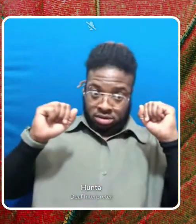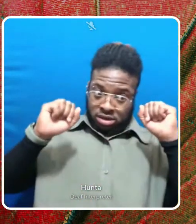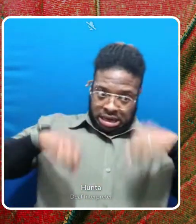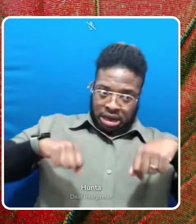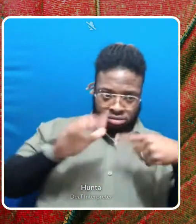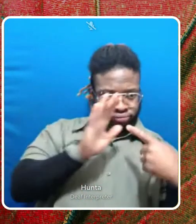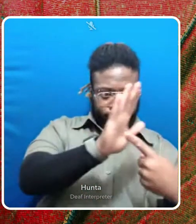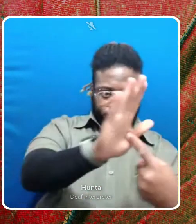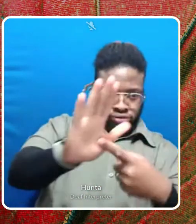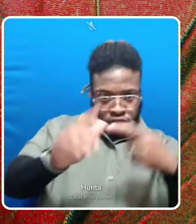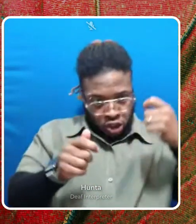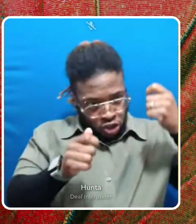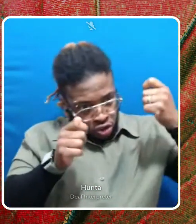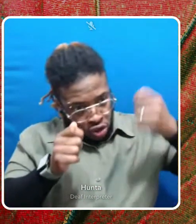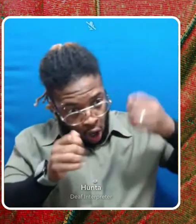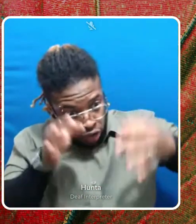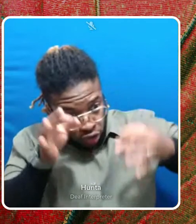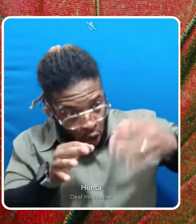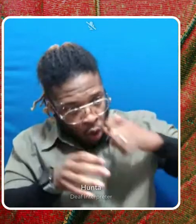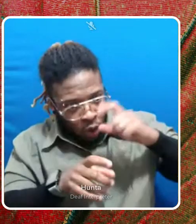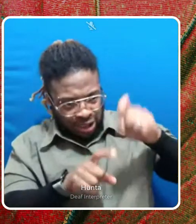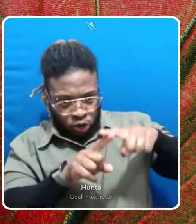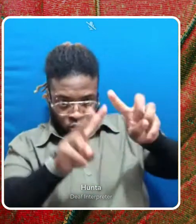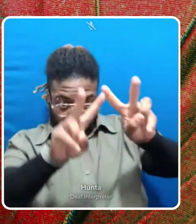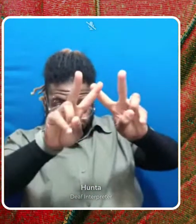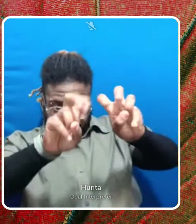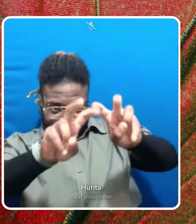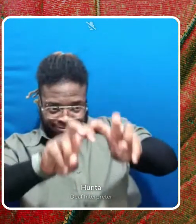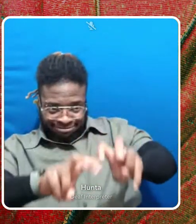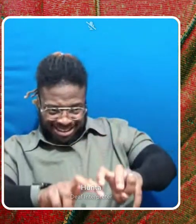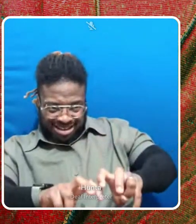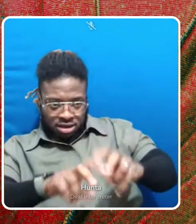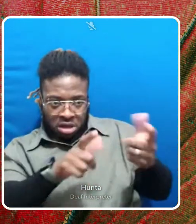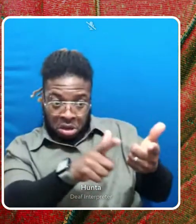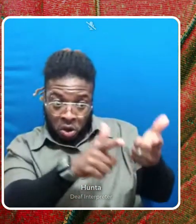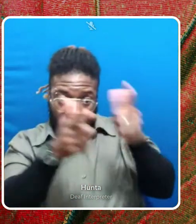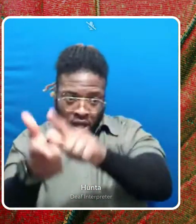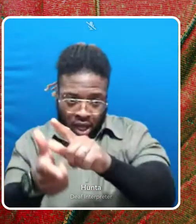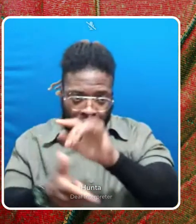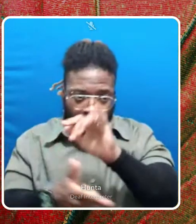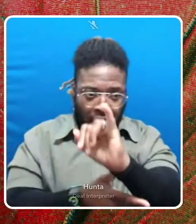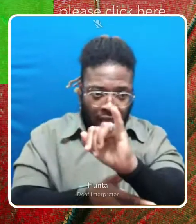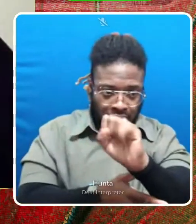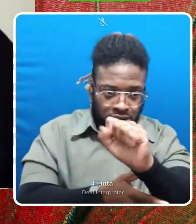But we're doing okay. Back to you, Isaiah. Thank you for the check-in. Thank you.